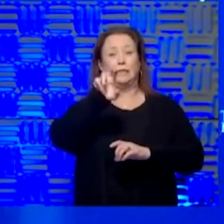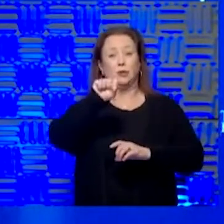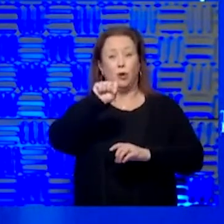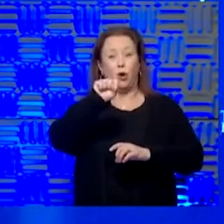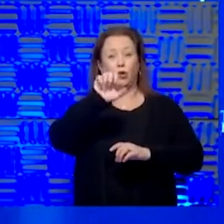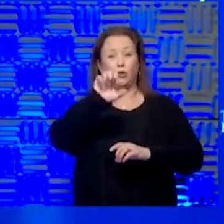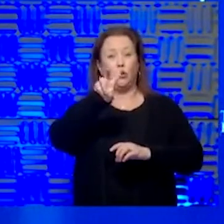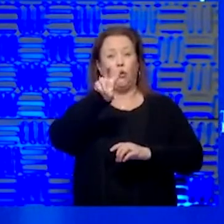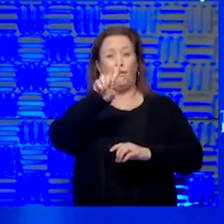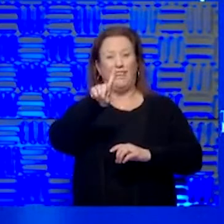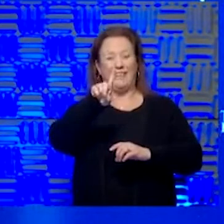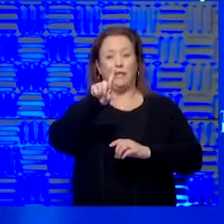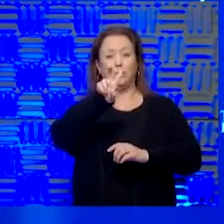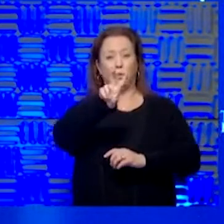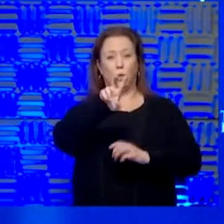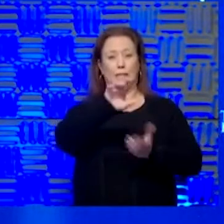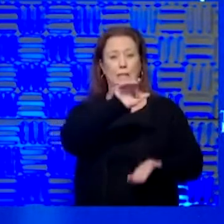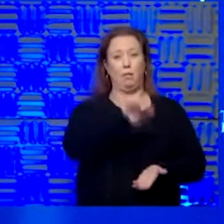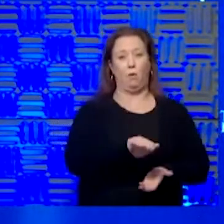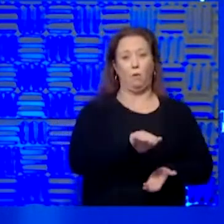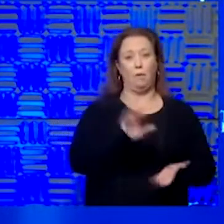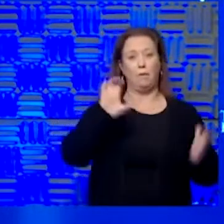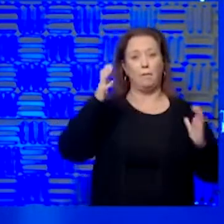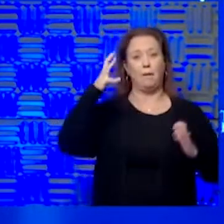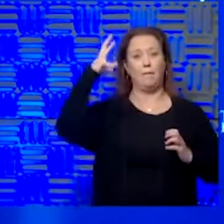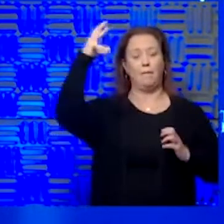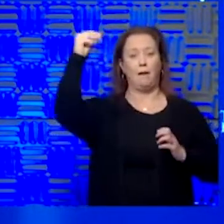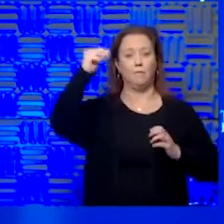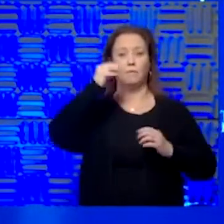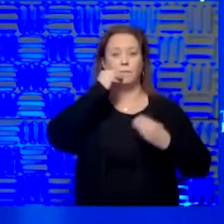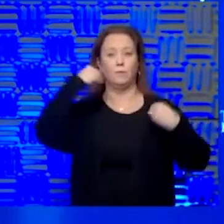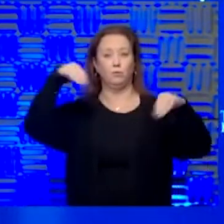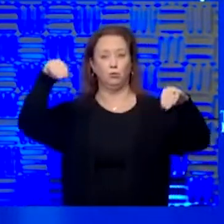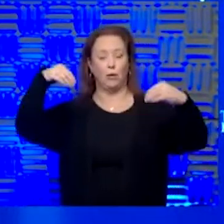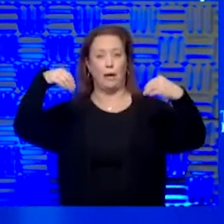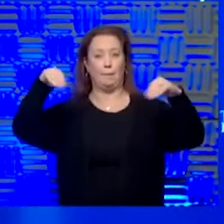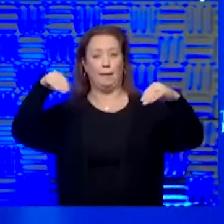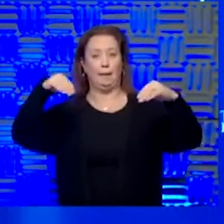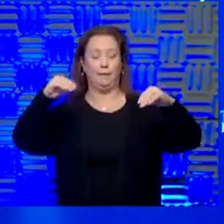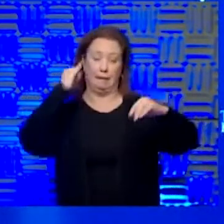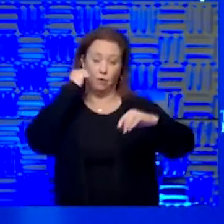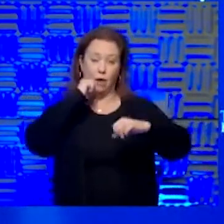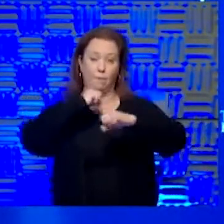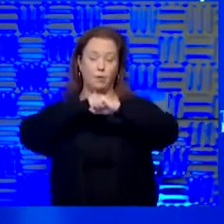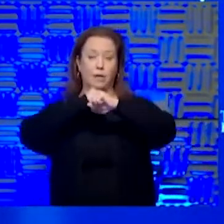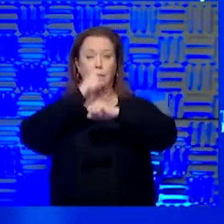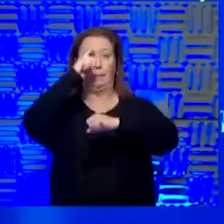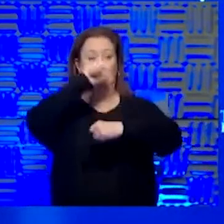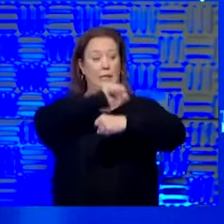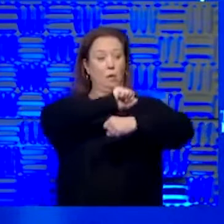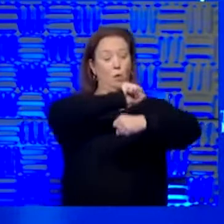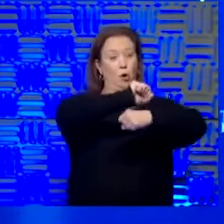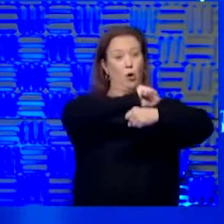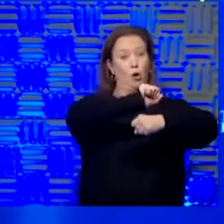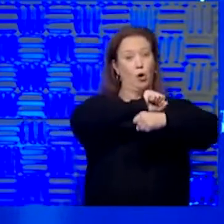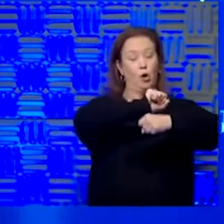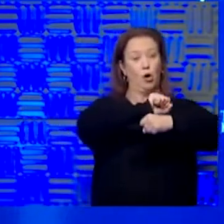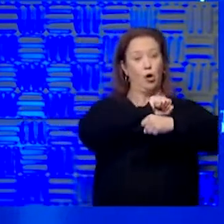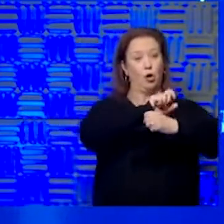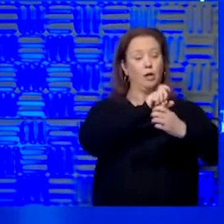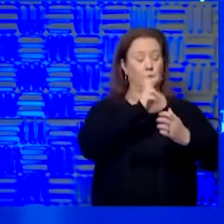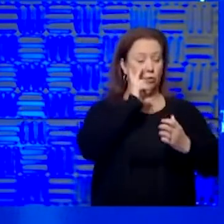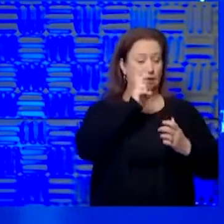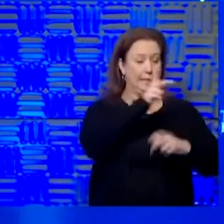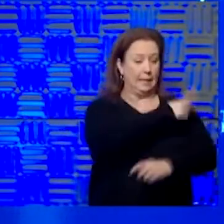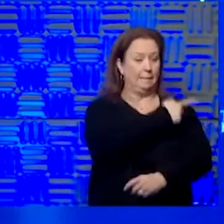is much lower than it is if you go out into the community, just going to the grocery store, if you're not protected. Right, because when you're at work and you're facing